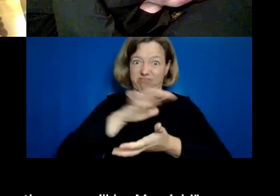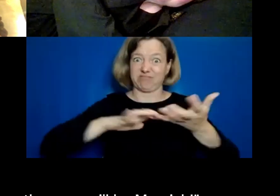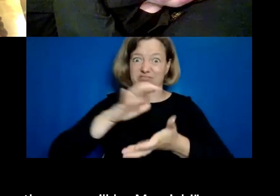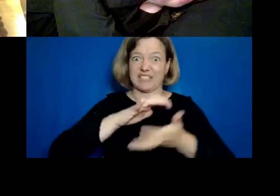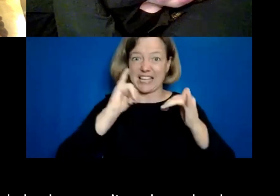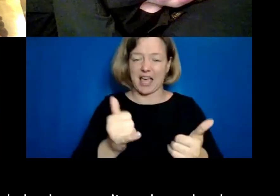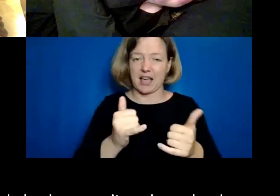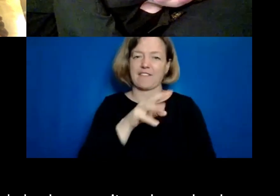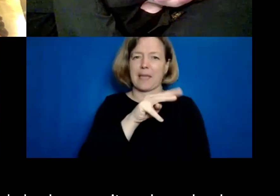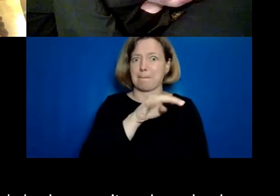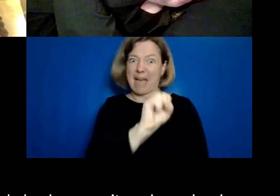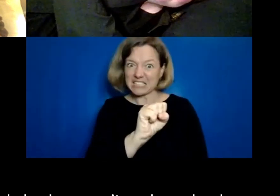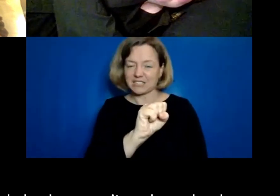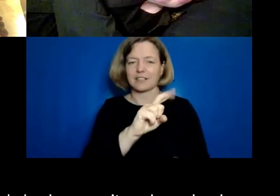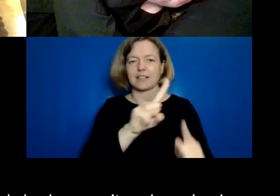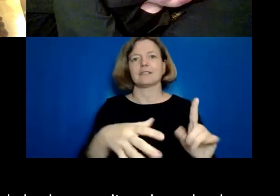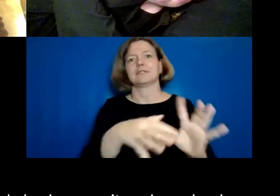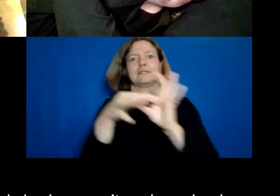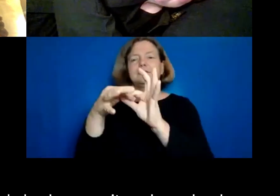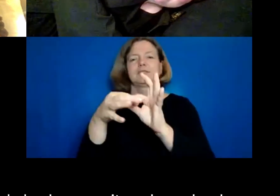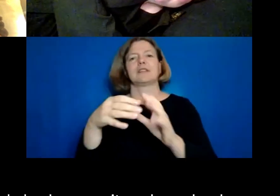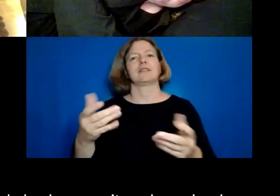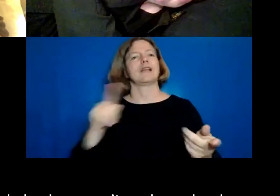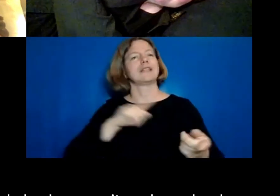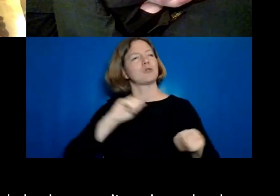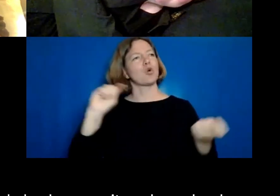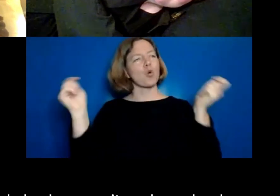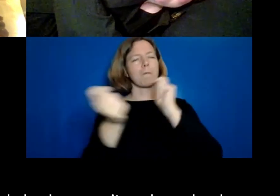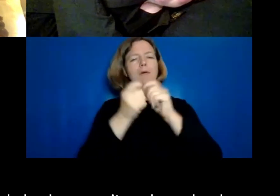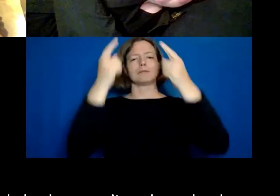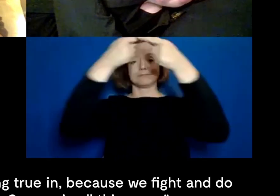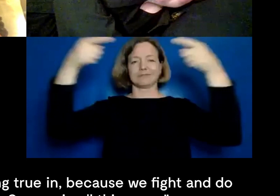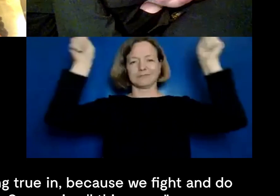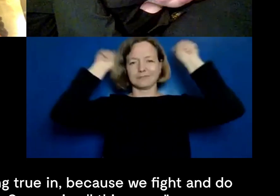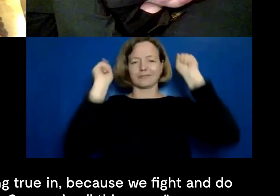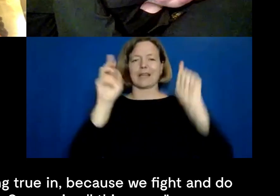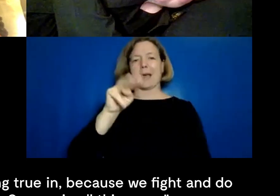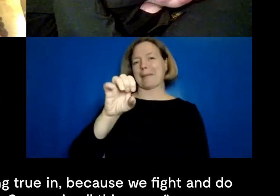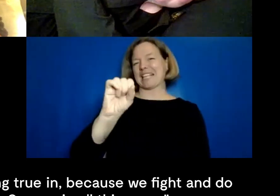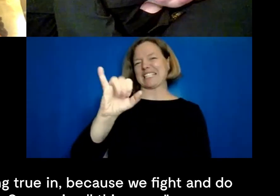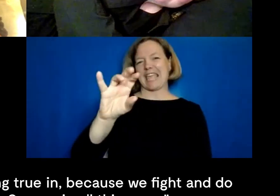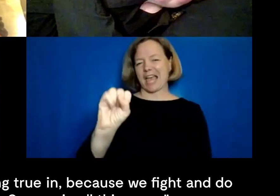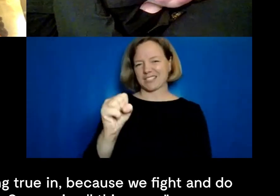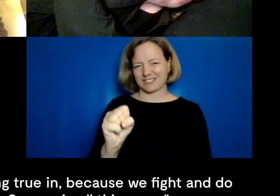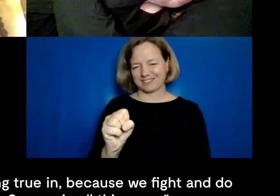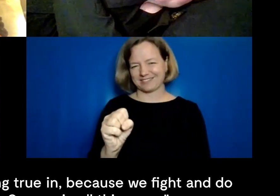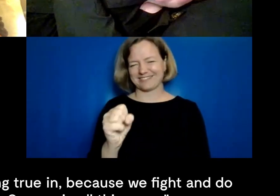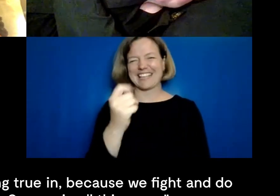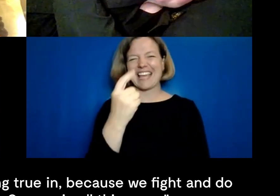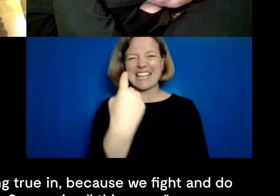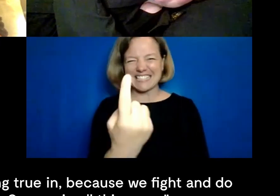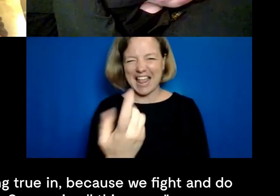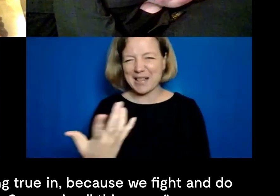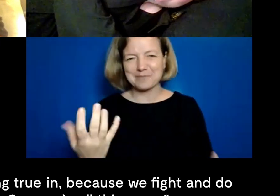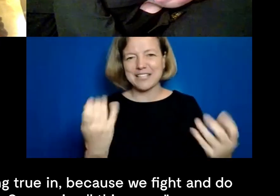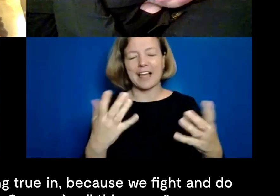Messiah." Just want to share the wordplay because it made me laugh. And I think it has something true